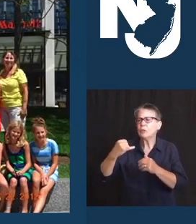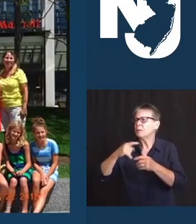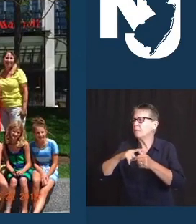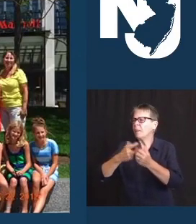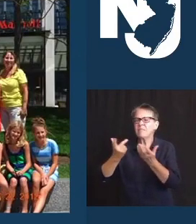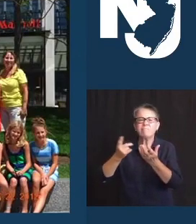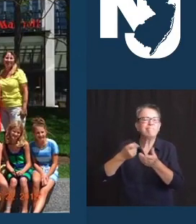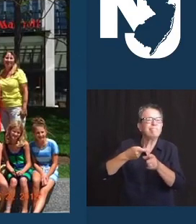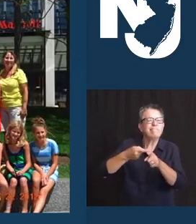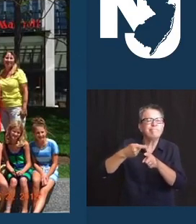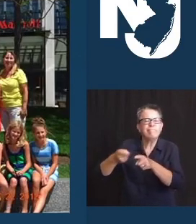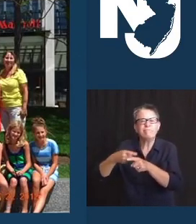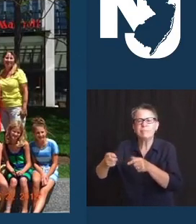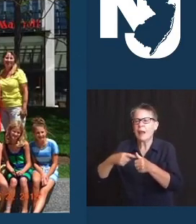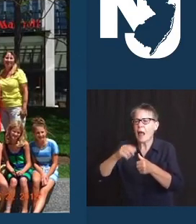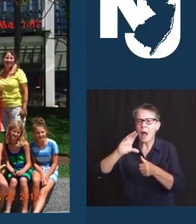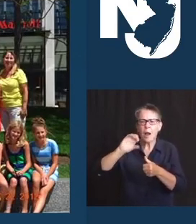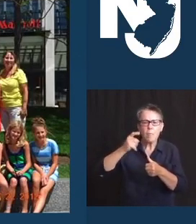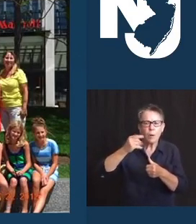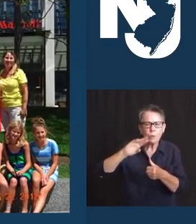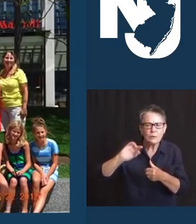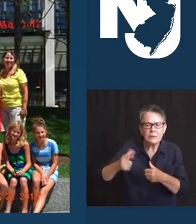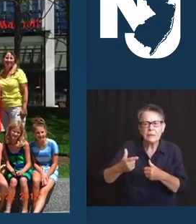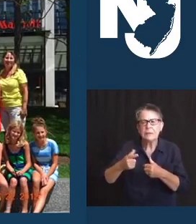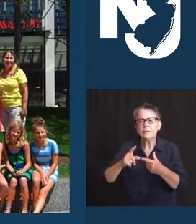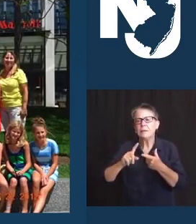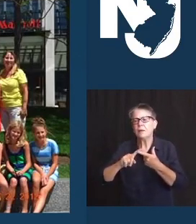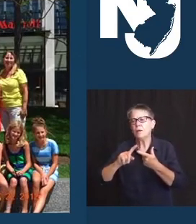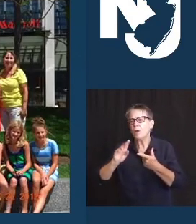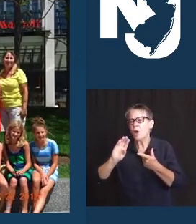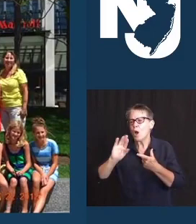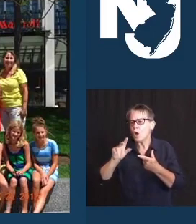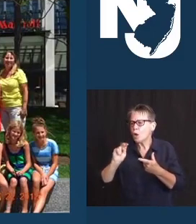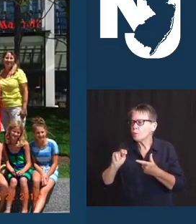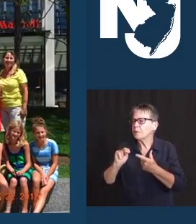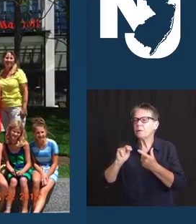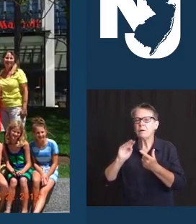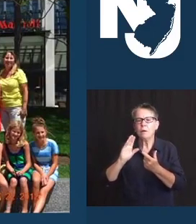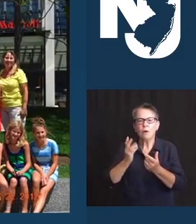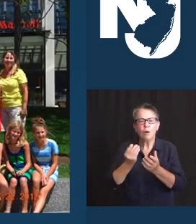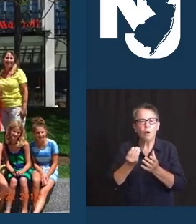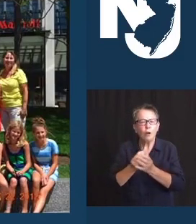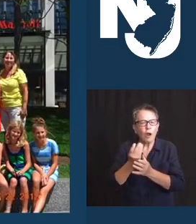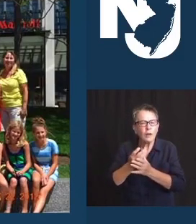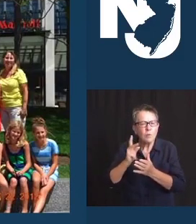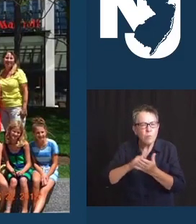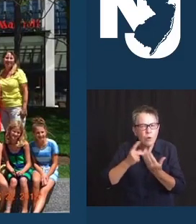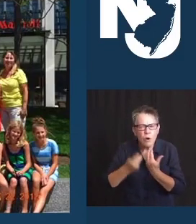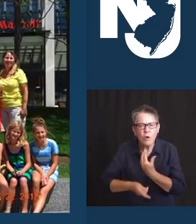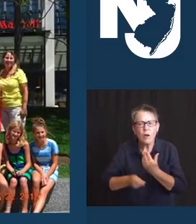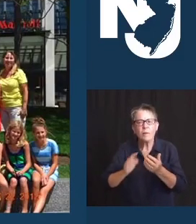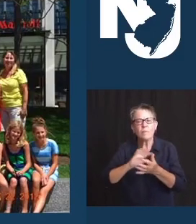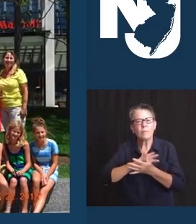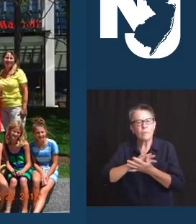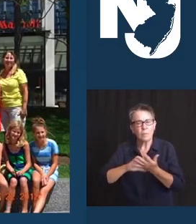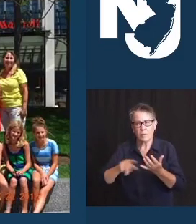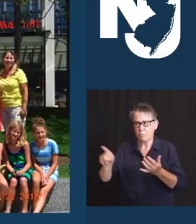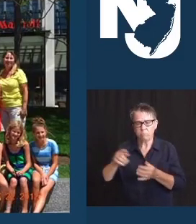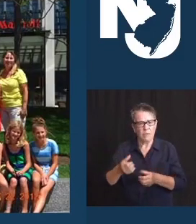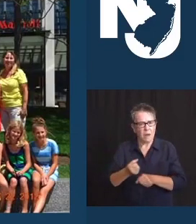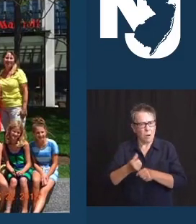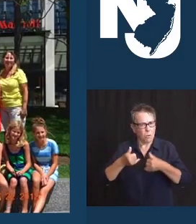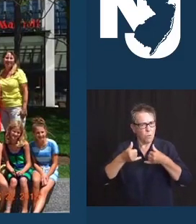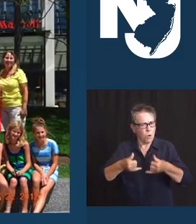a program which was chosen for the Take Pride in America Award in 1988, and Jack accepted that